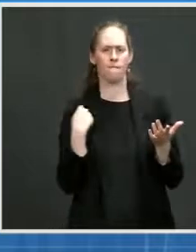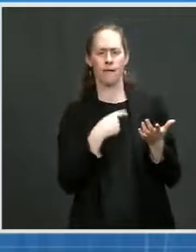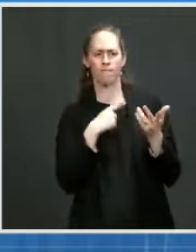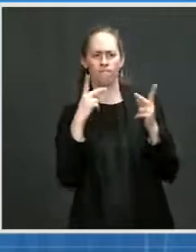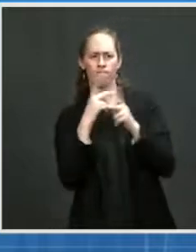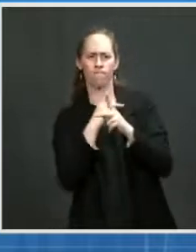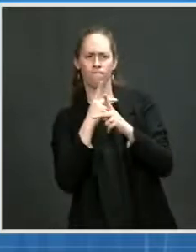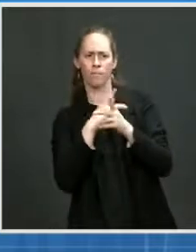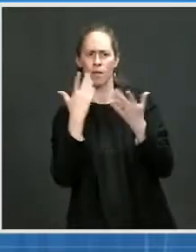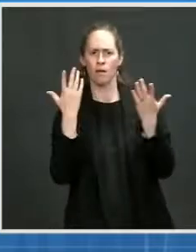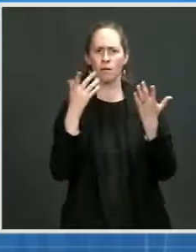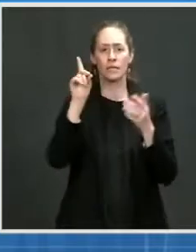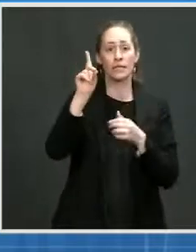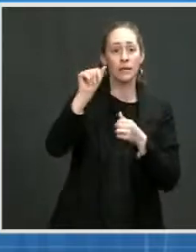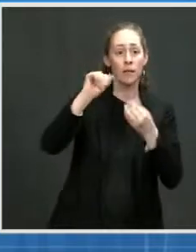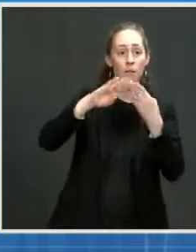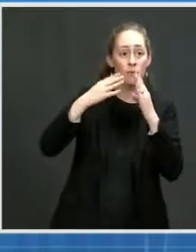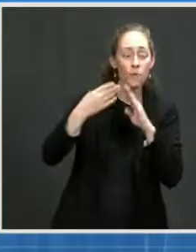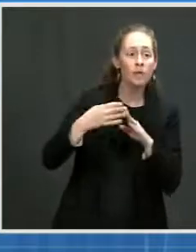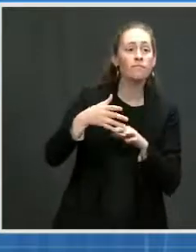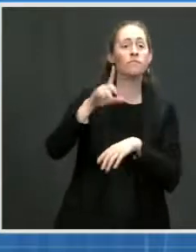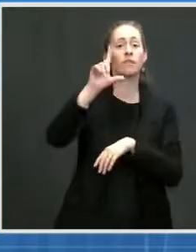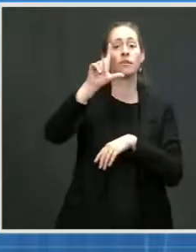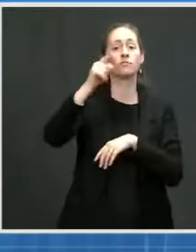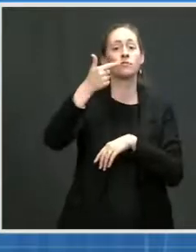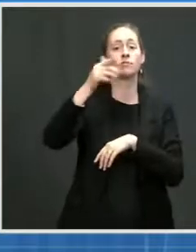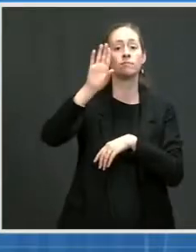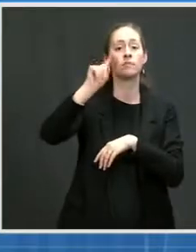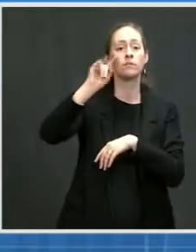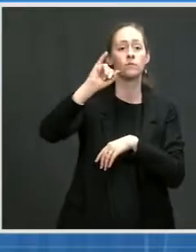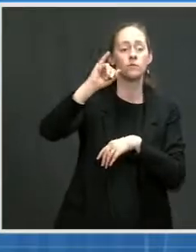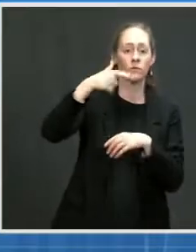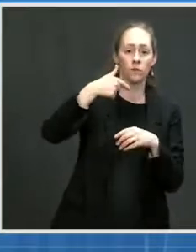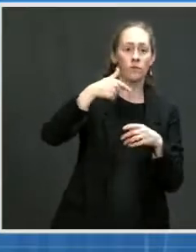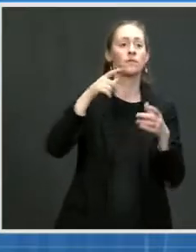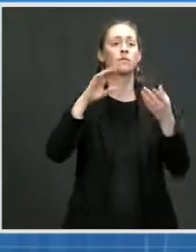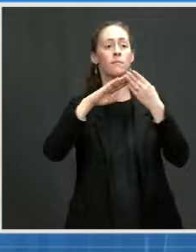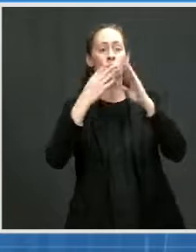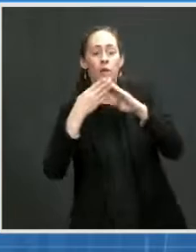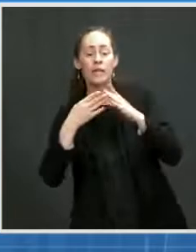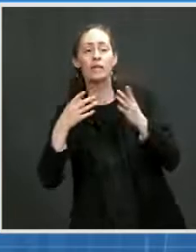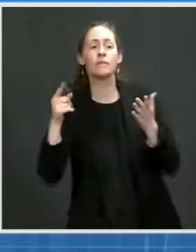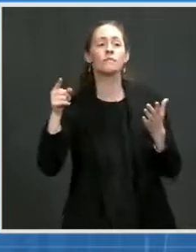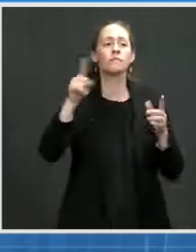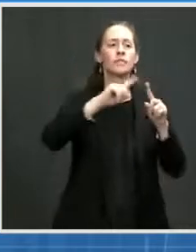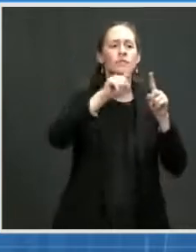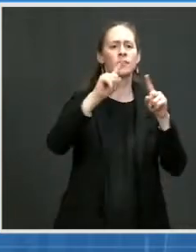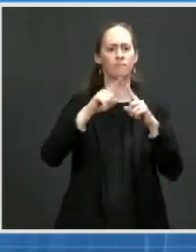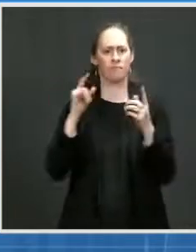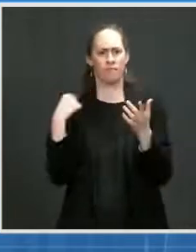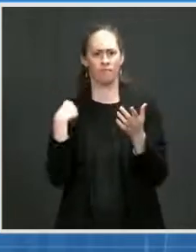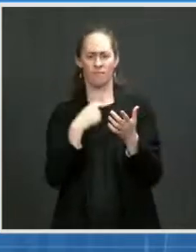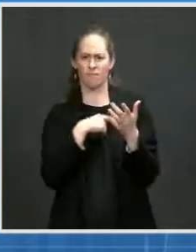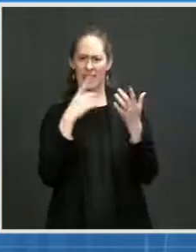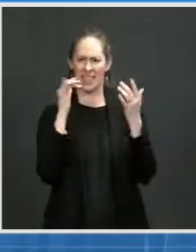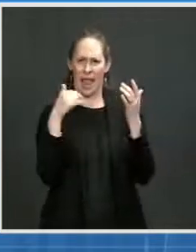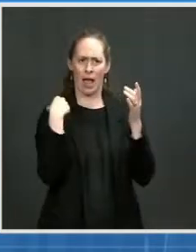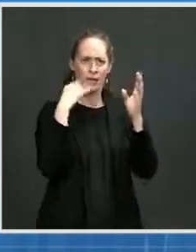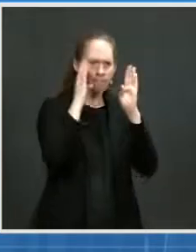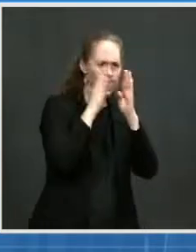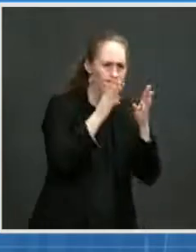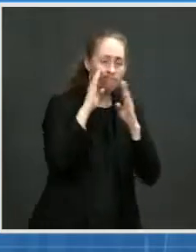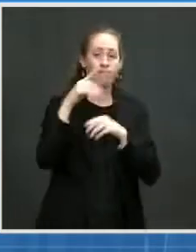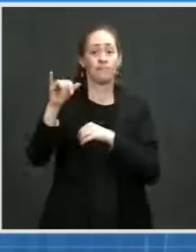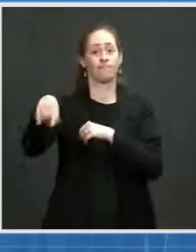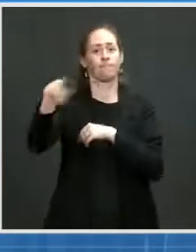the LGBTQ+ community, among others, are often hidden in our data. Our roll-up race ethnicity